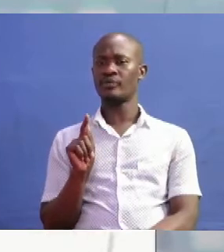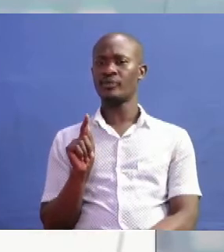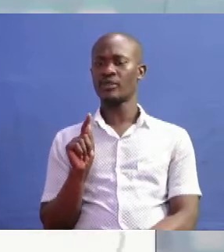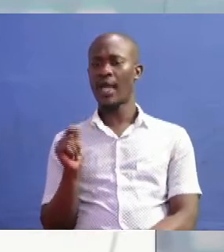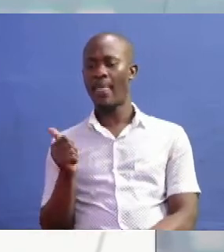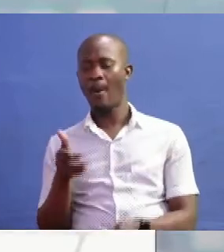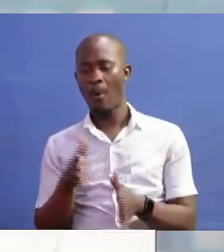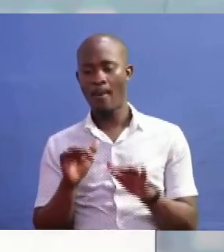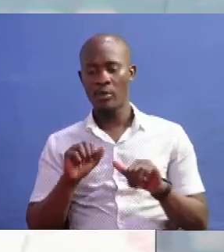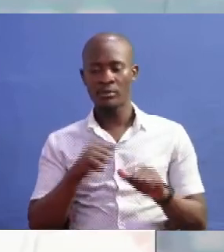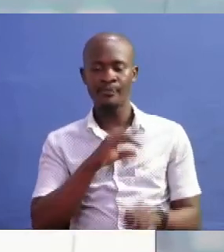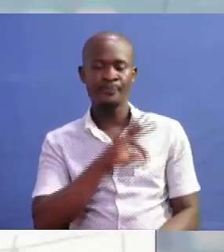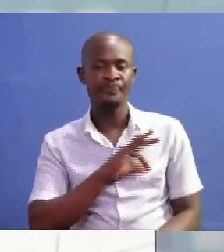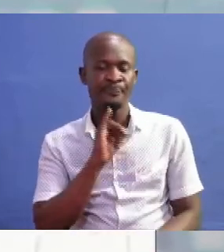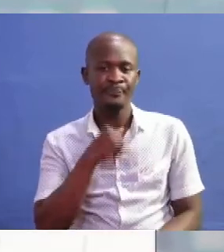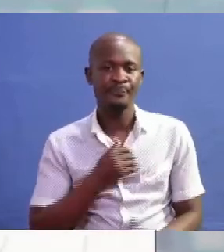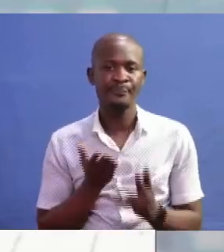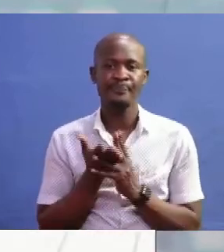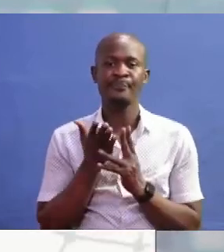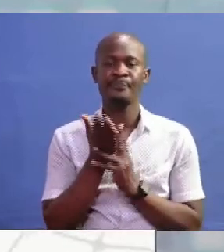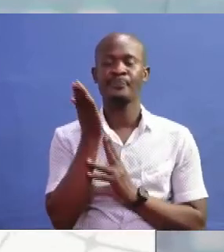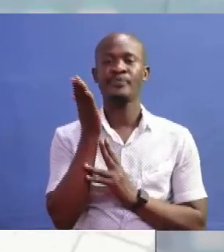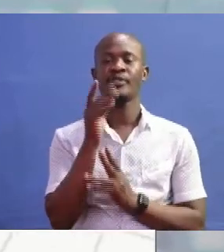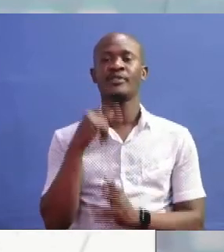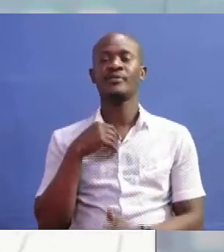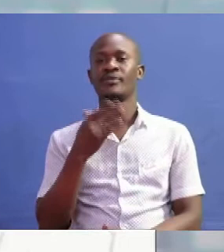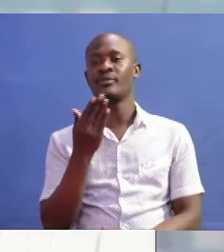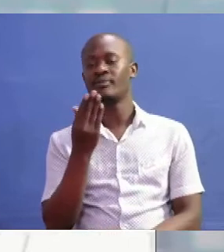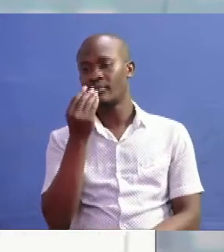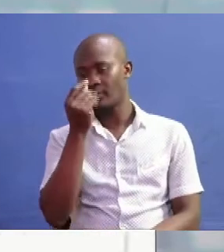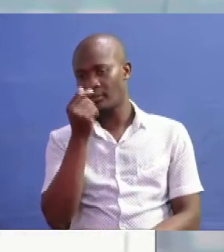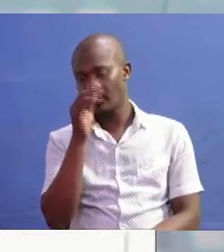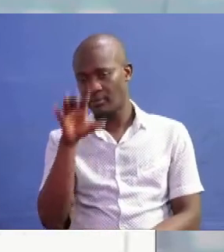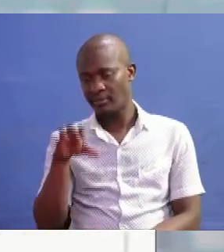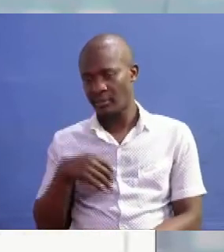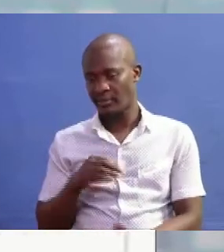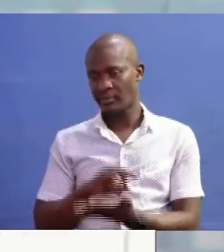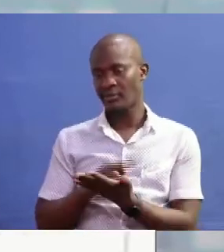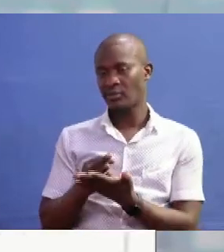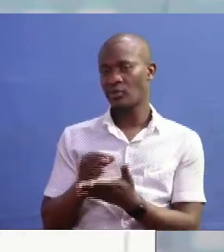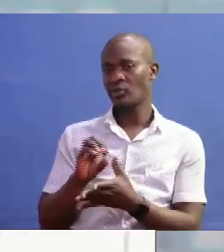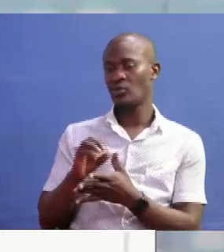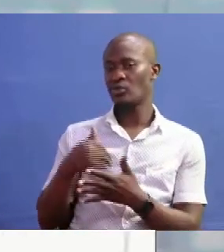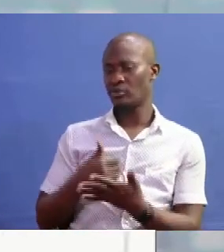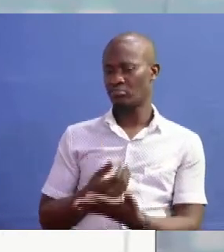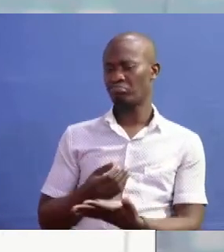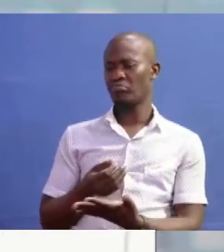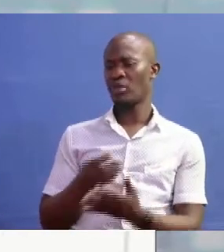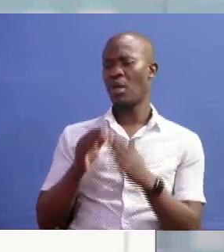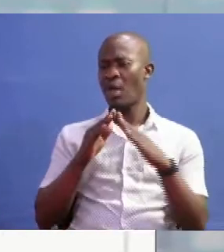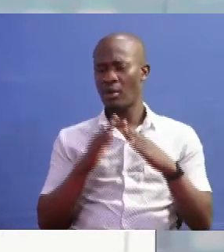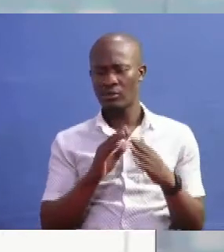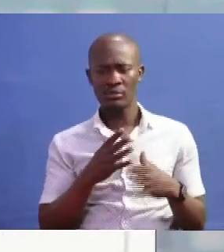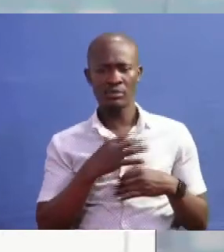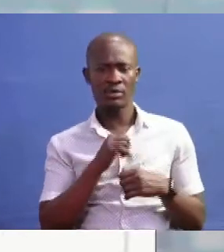that you can be able to invest is through the money market funds, or rather maybe unit trust.